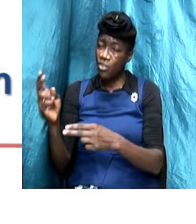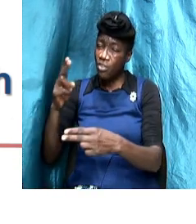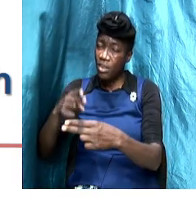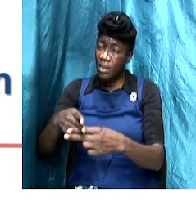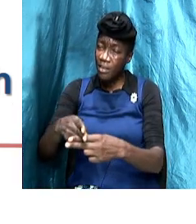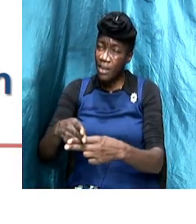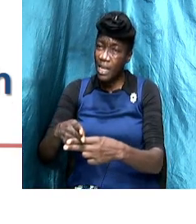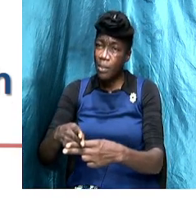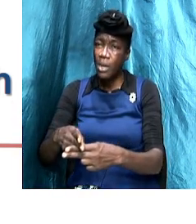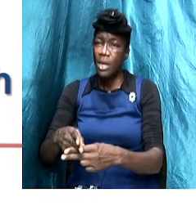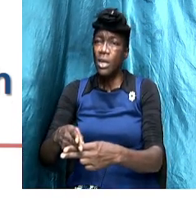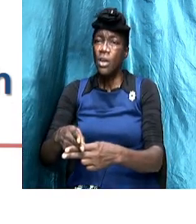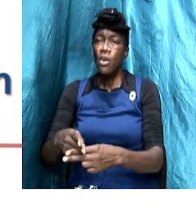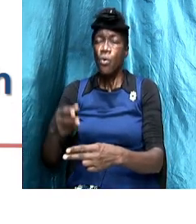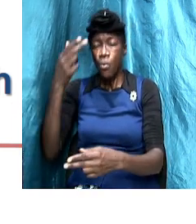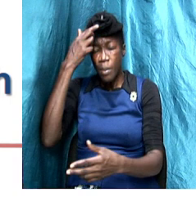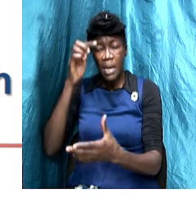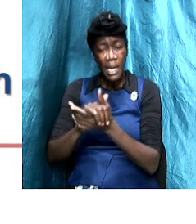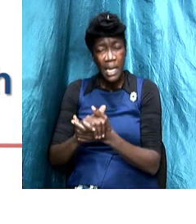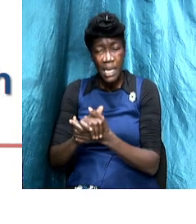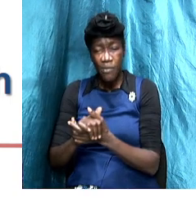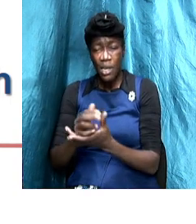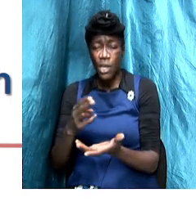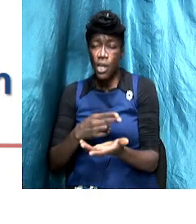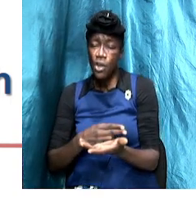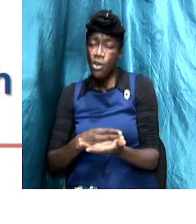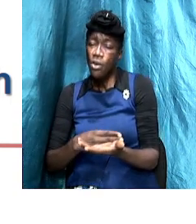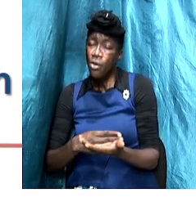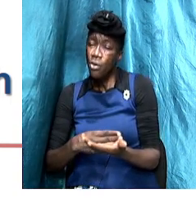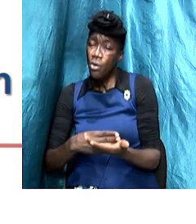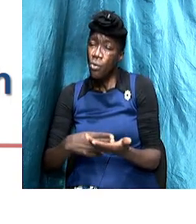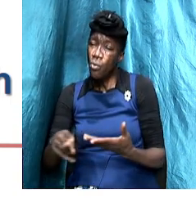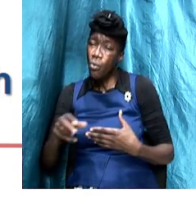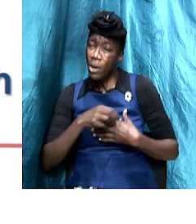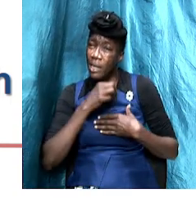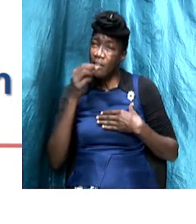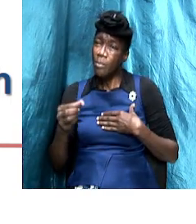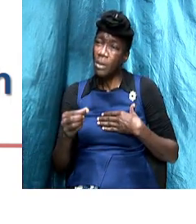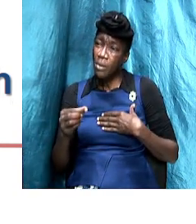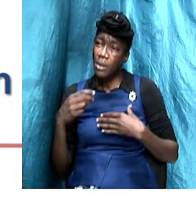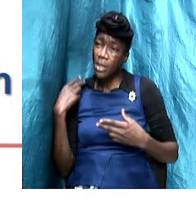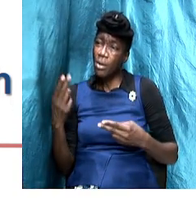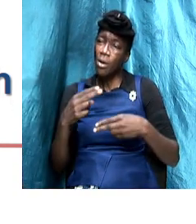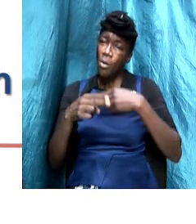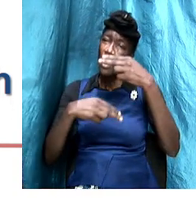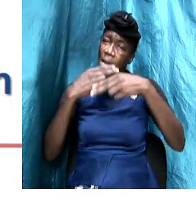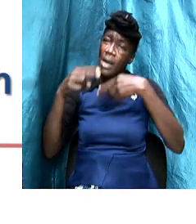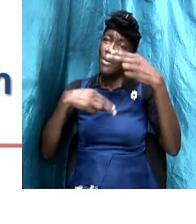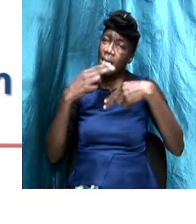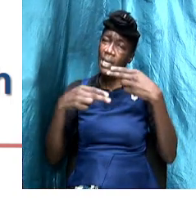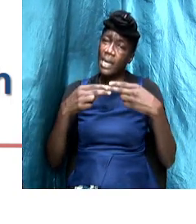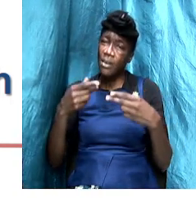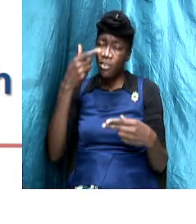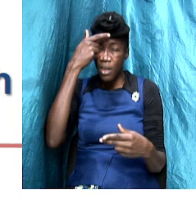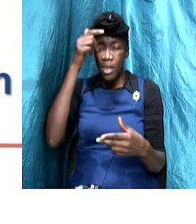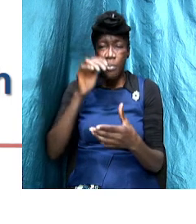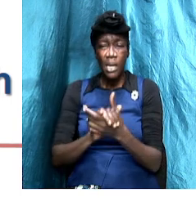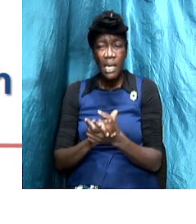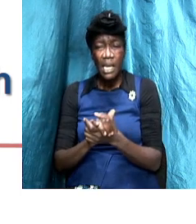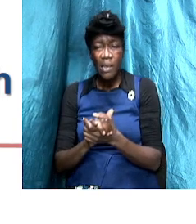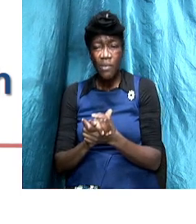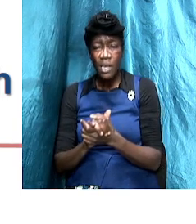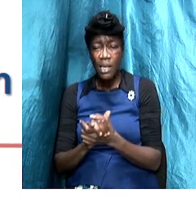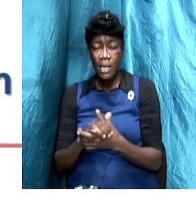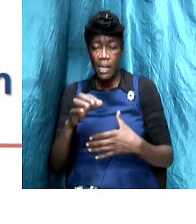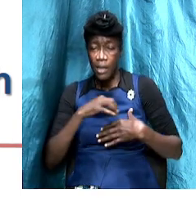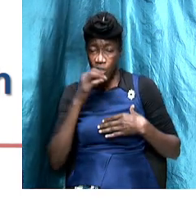of the Holy Ghost. These things still hold forth for us. That's our heritage, child of God. We believe in spiritual growth